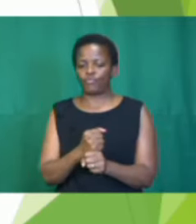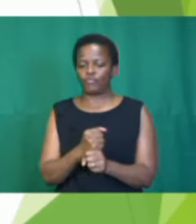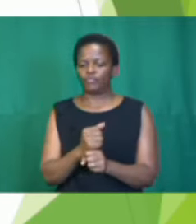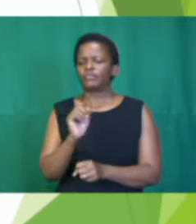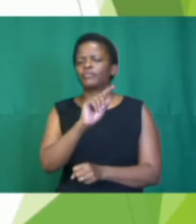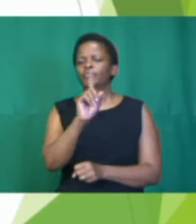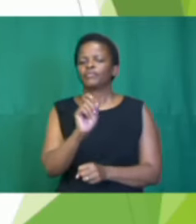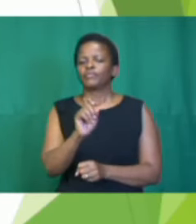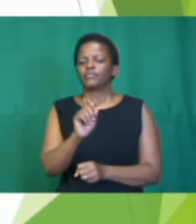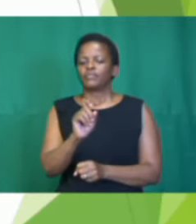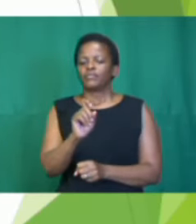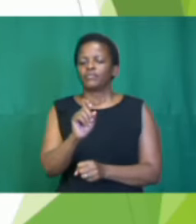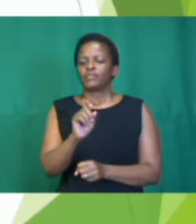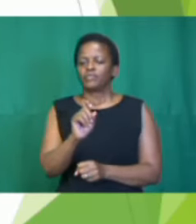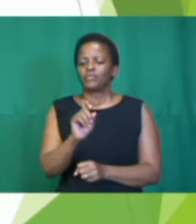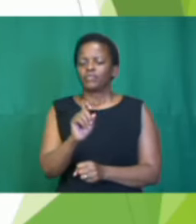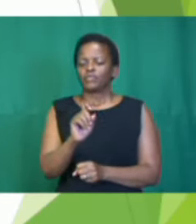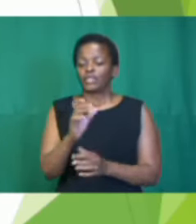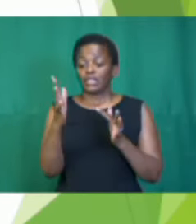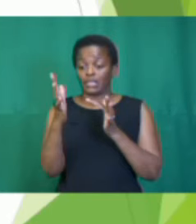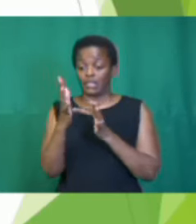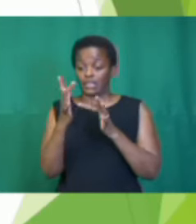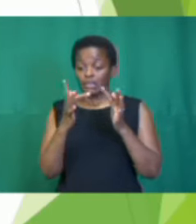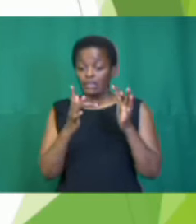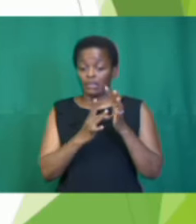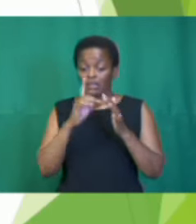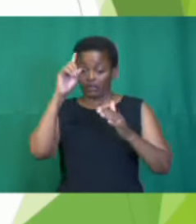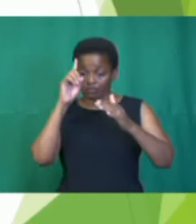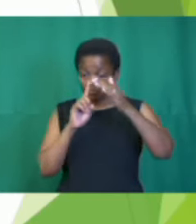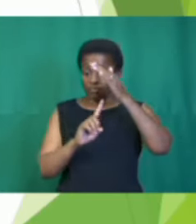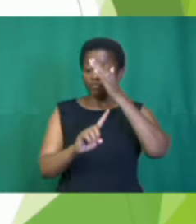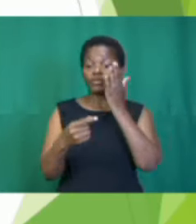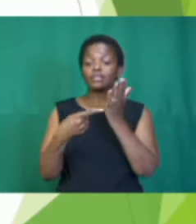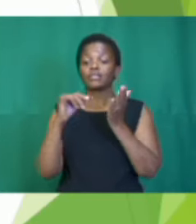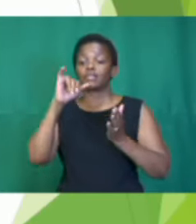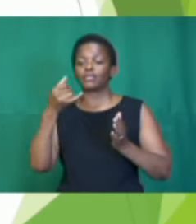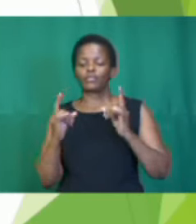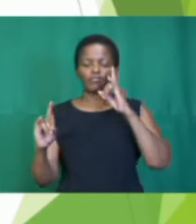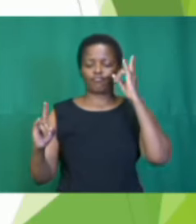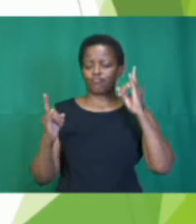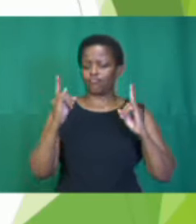think Jesus' triumphal entry into Jerusalem really revealed